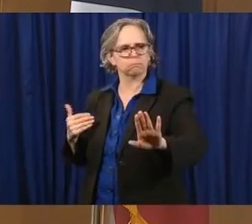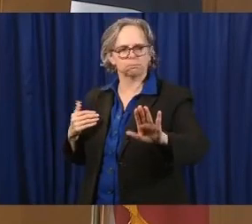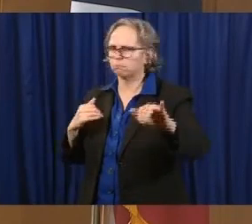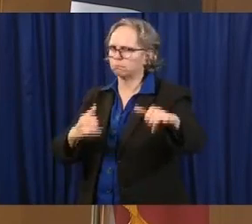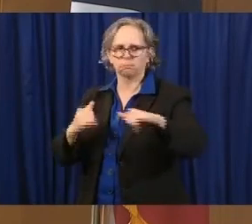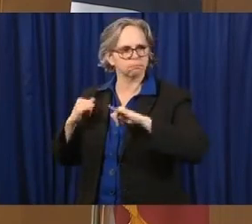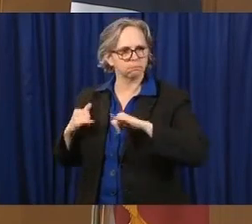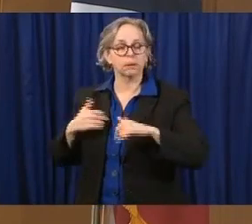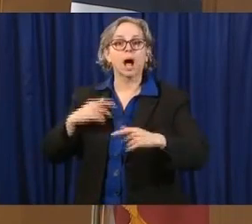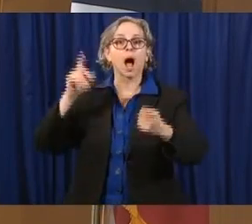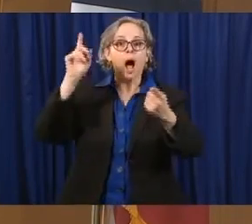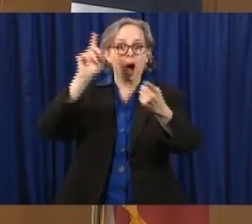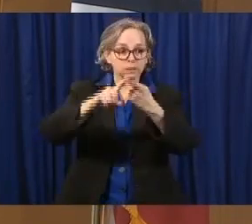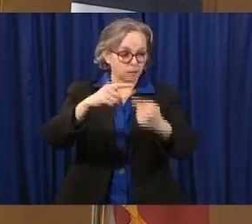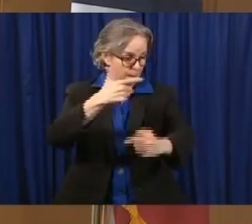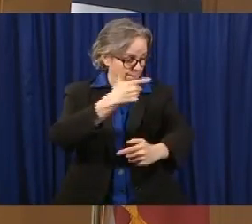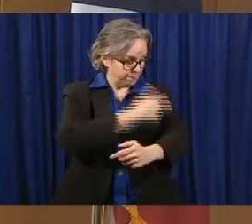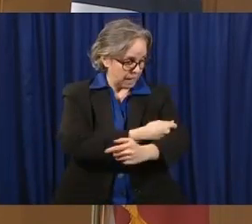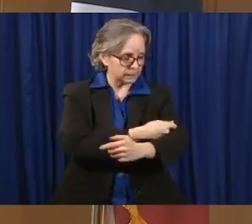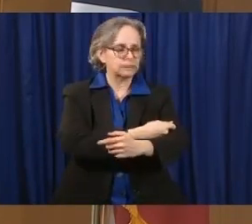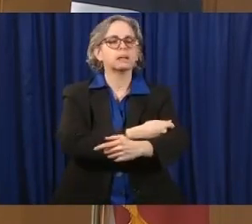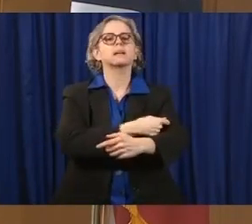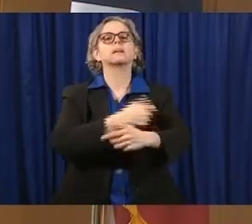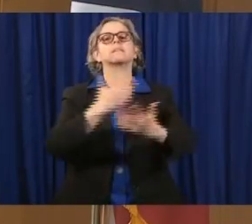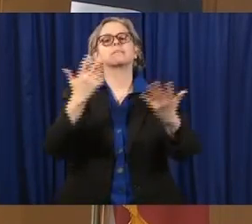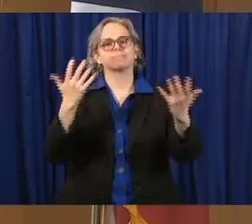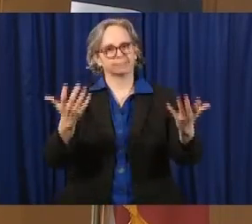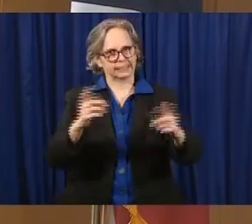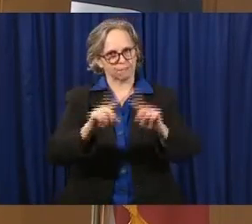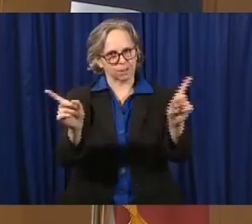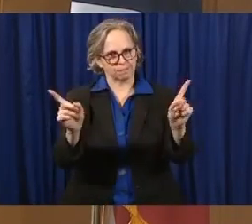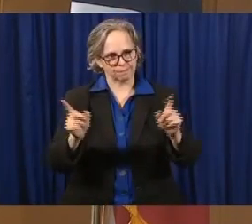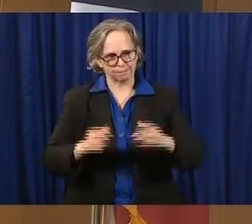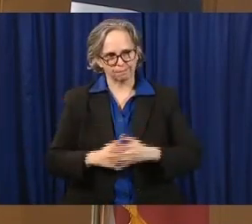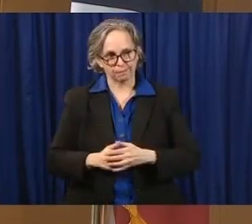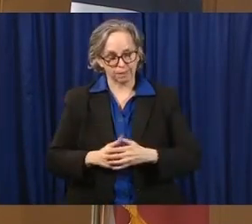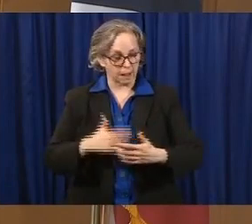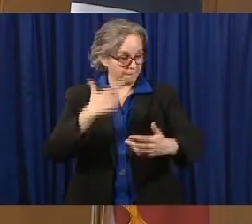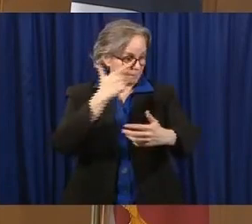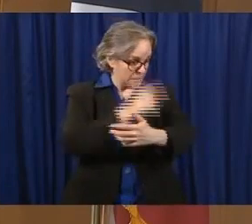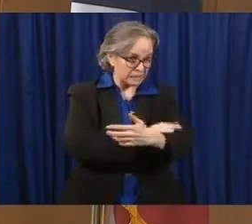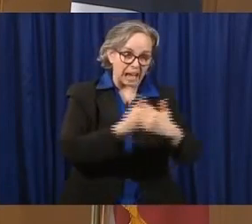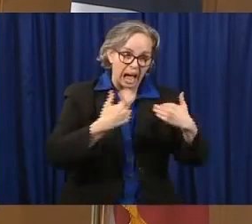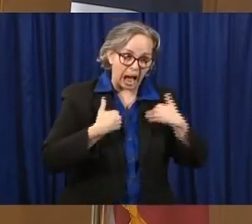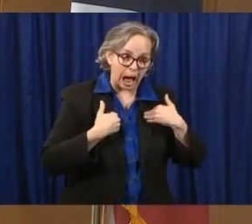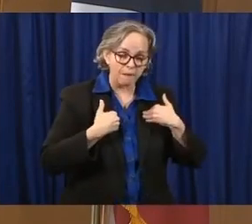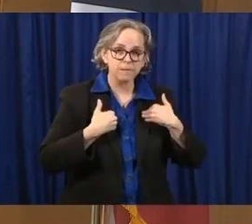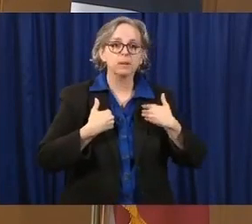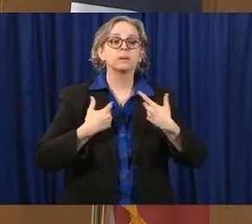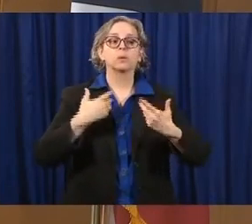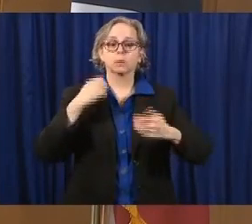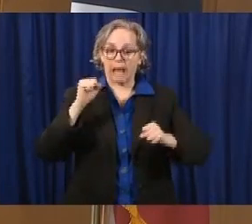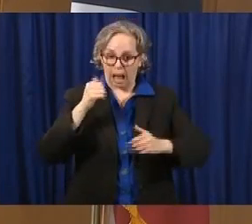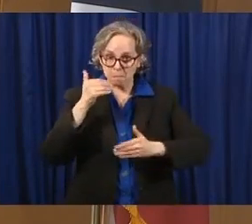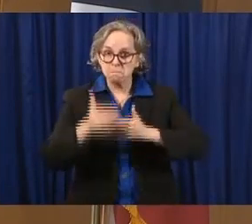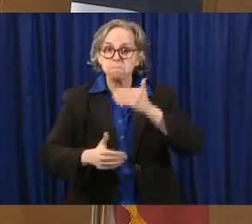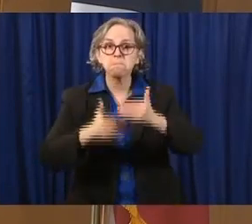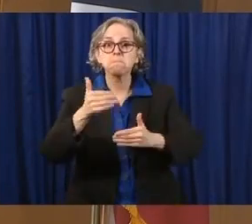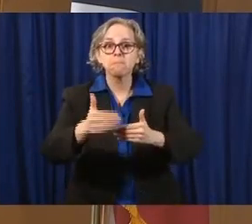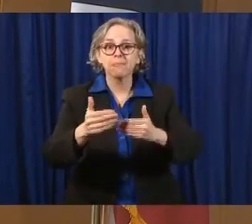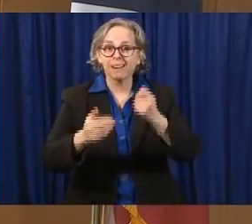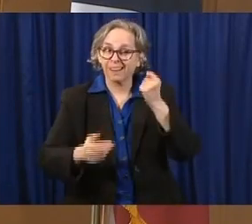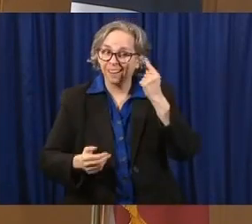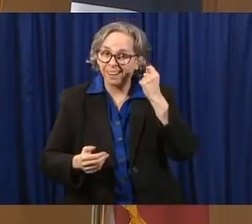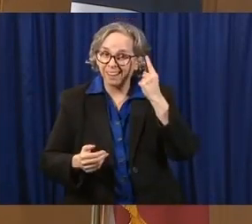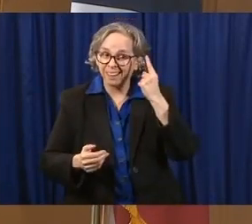we have to do is do the best we can. We've seen some progress, even though 50 people died. 50 of our fellow citizens